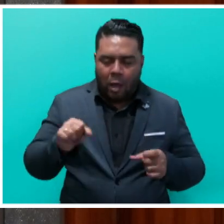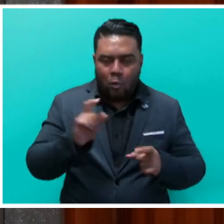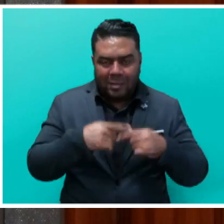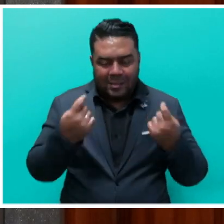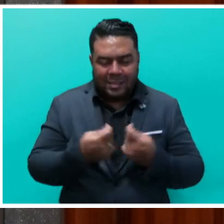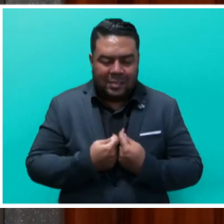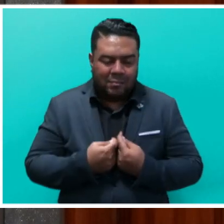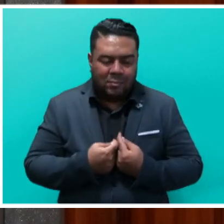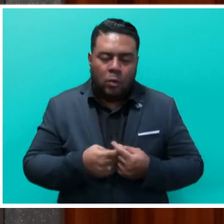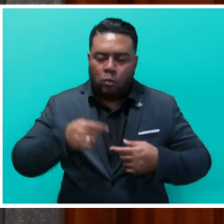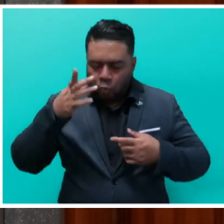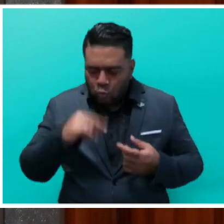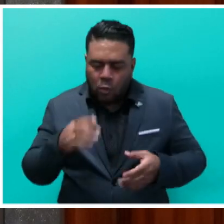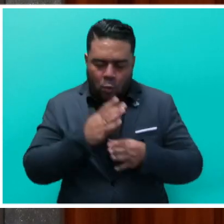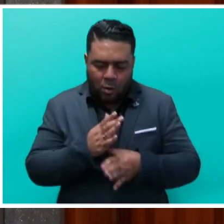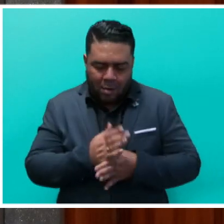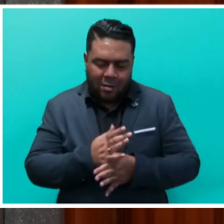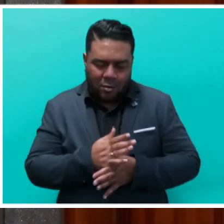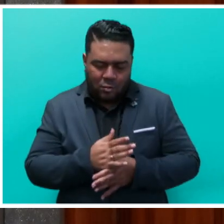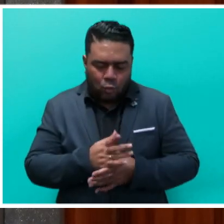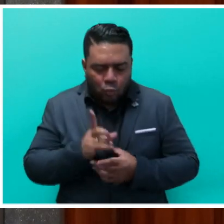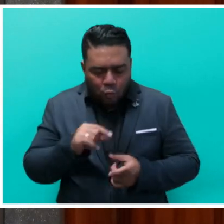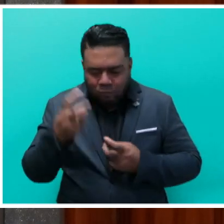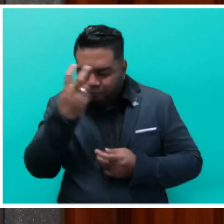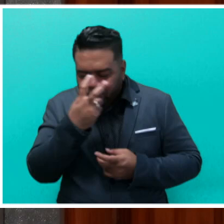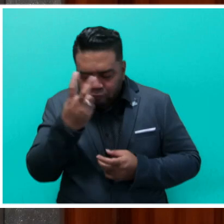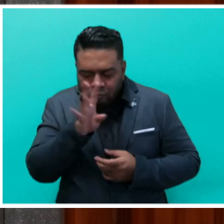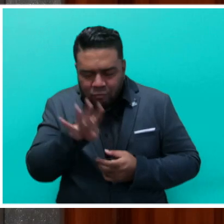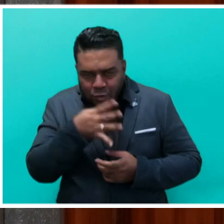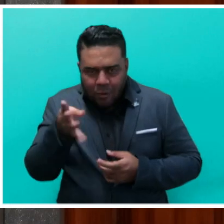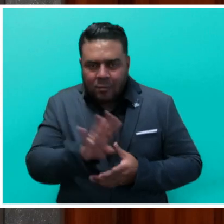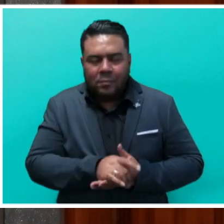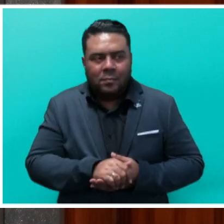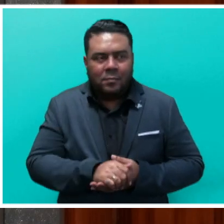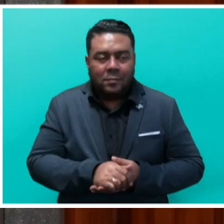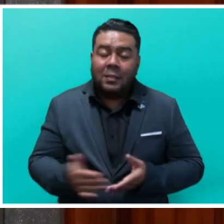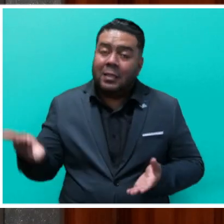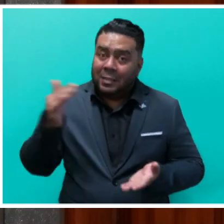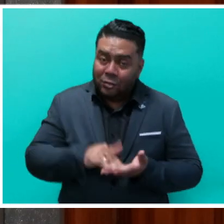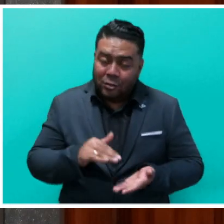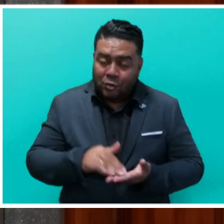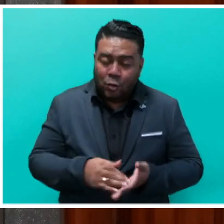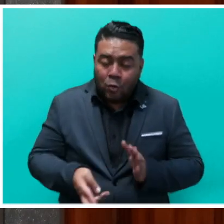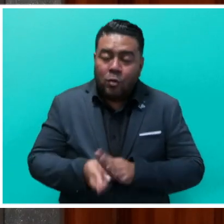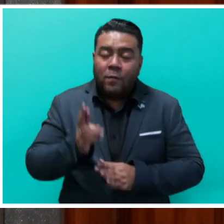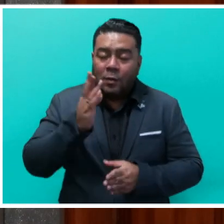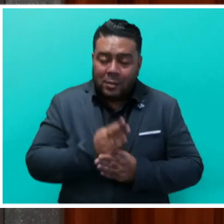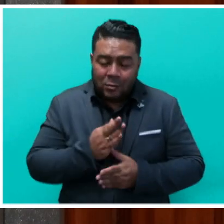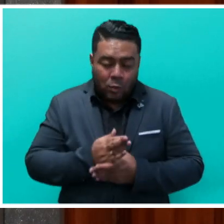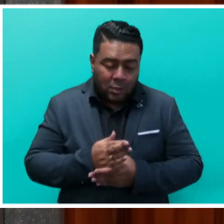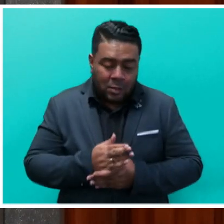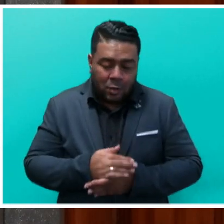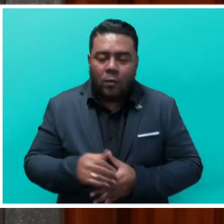out their maintenance activities and to also conduct their monitoring. Honourable Speaker, in addition to our reforestation efforts, we have